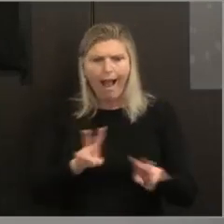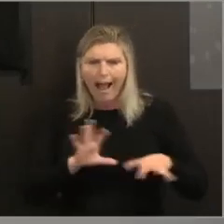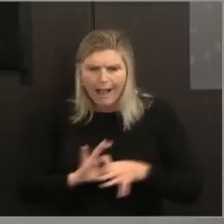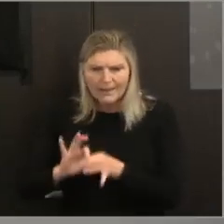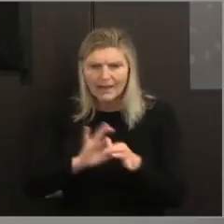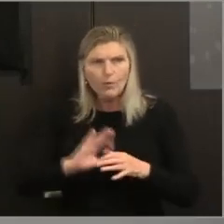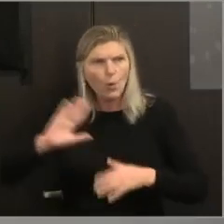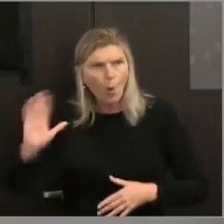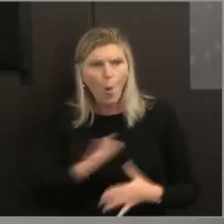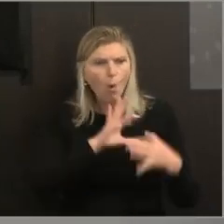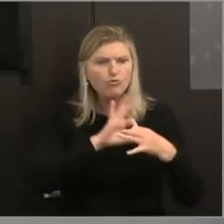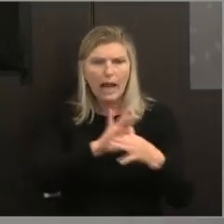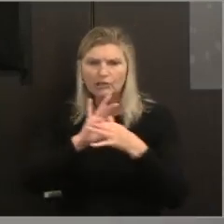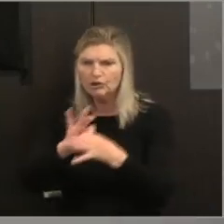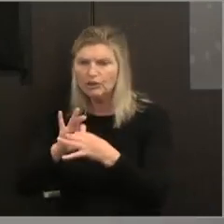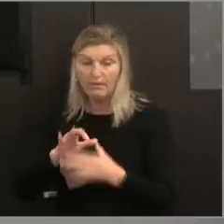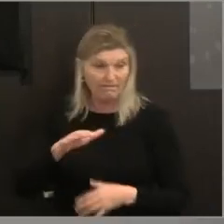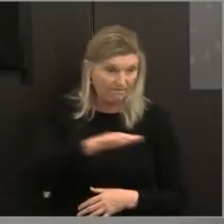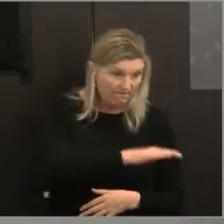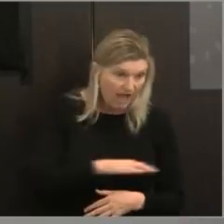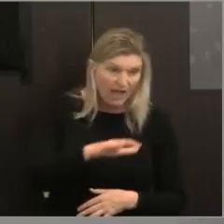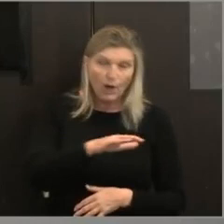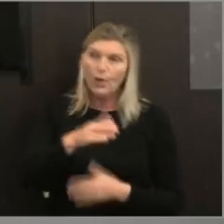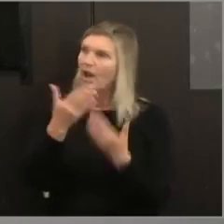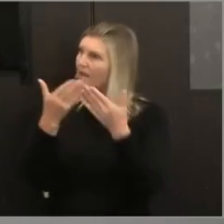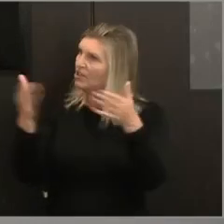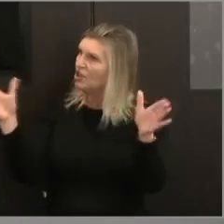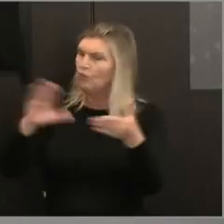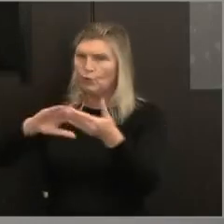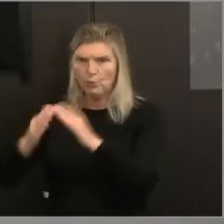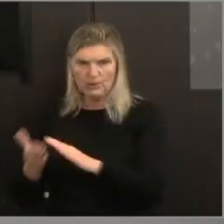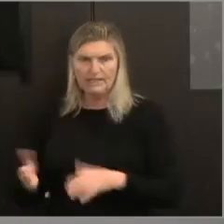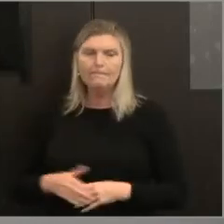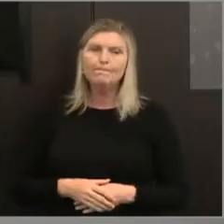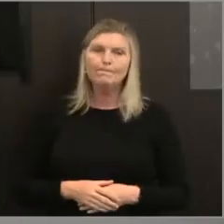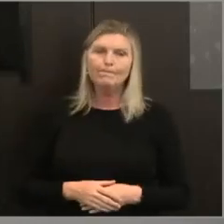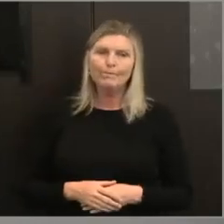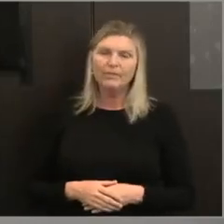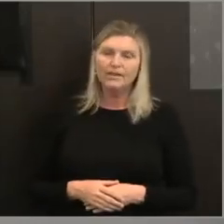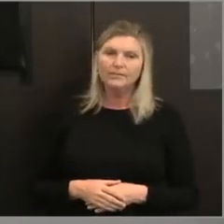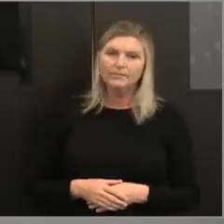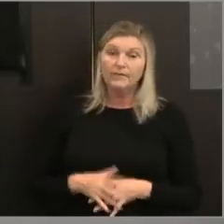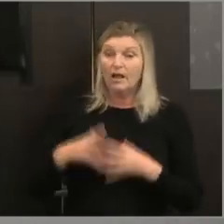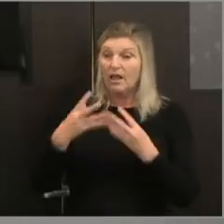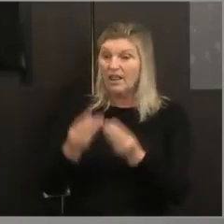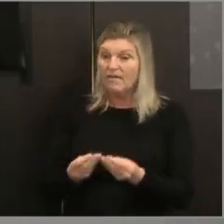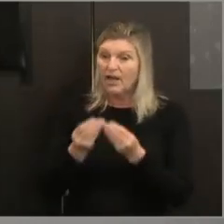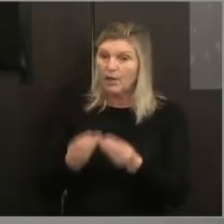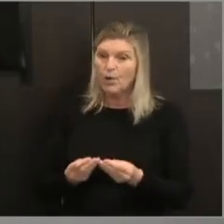all relationships in whānau and within the wider community. The value